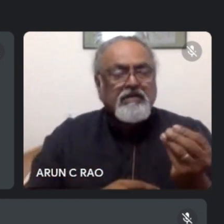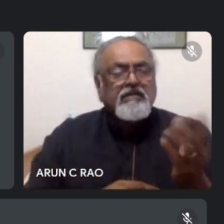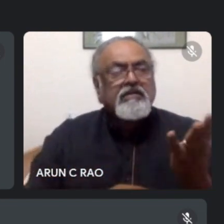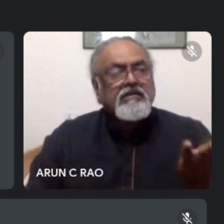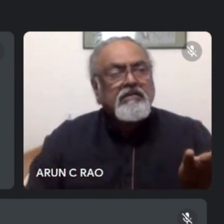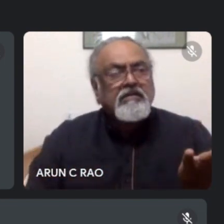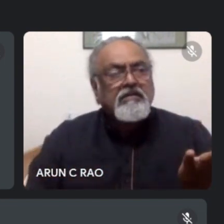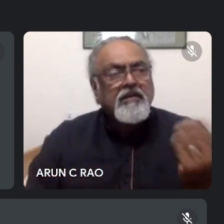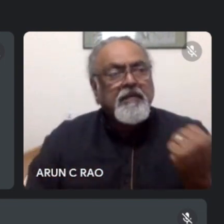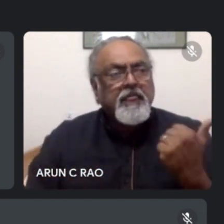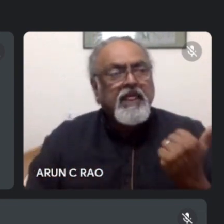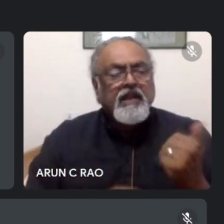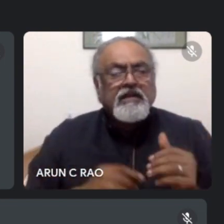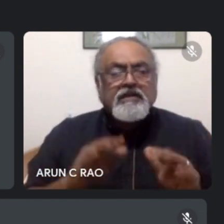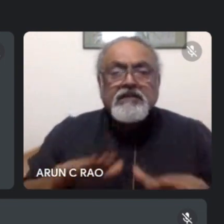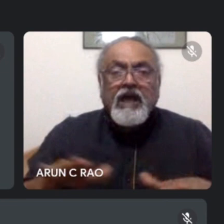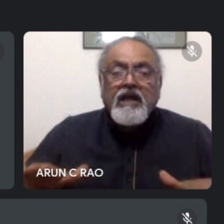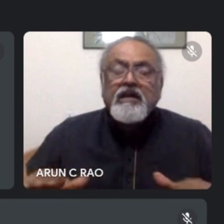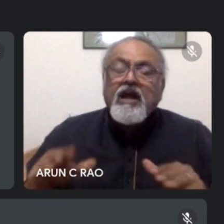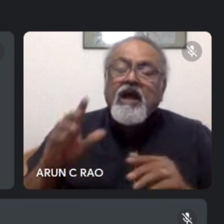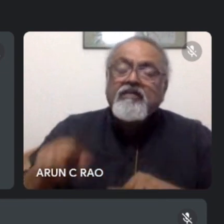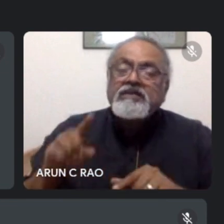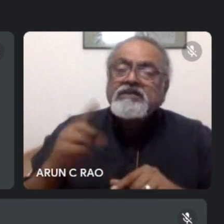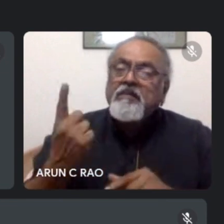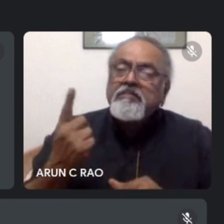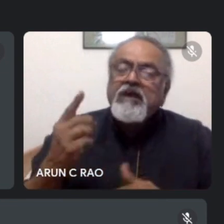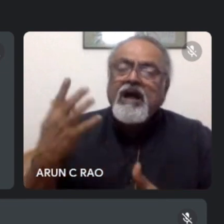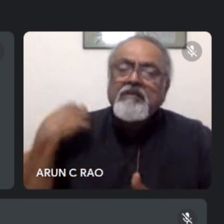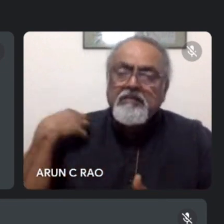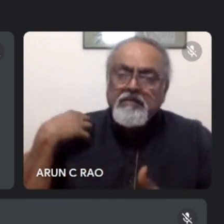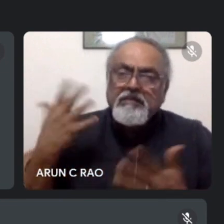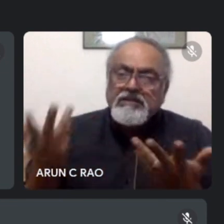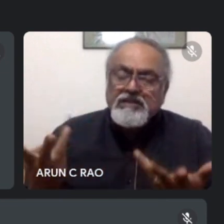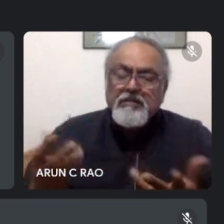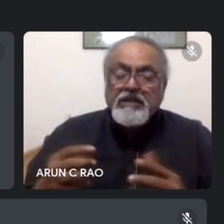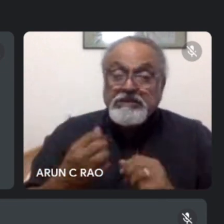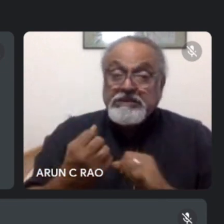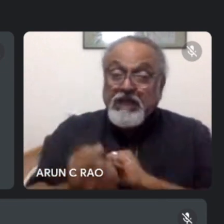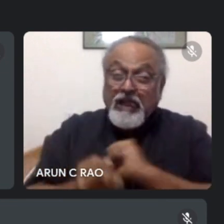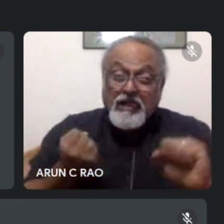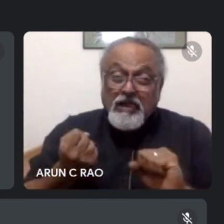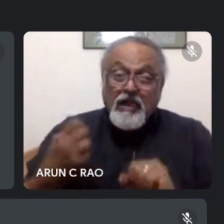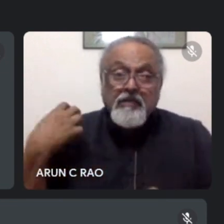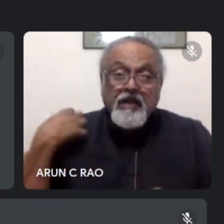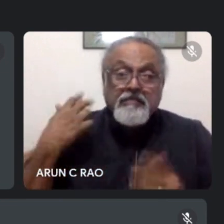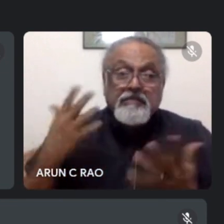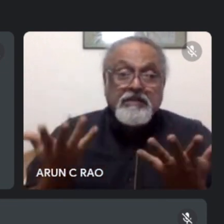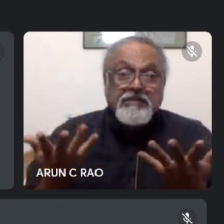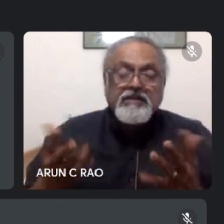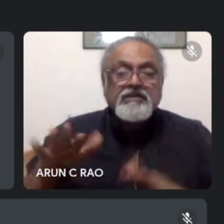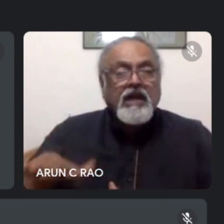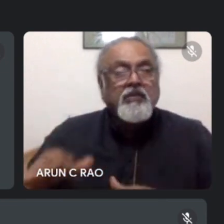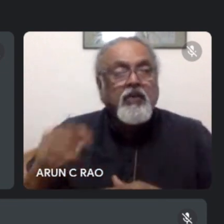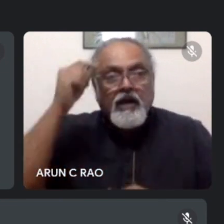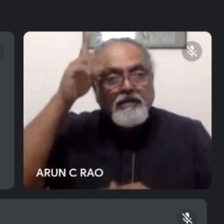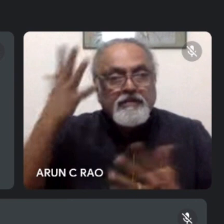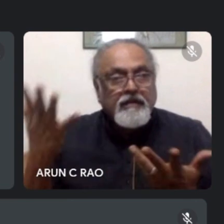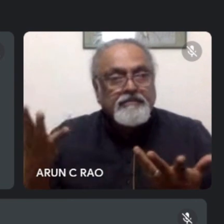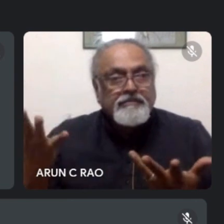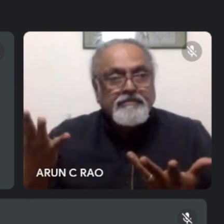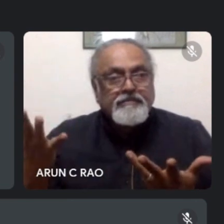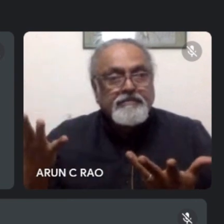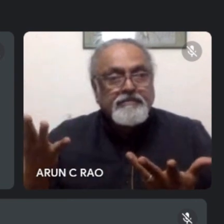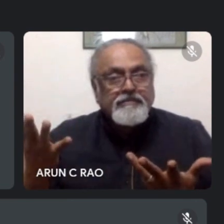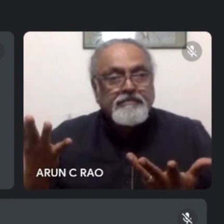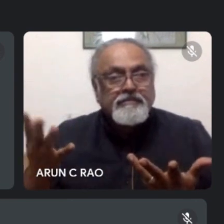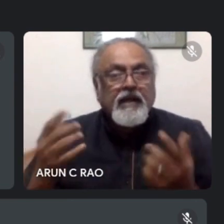If a child is having some difficulty, if it is a severe problem, the child does not understand what is happening around him or